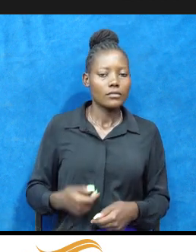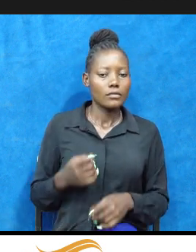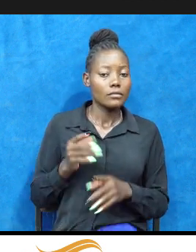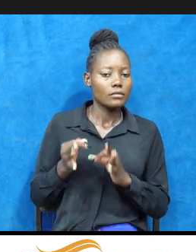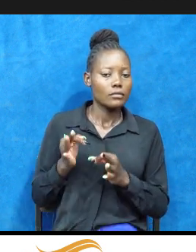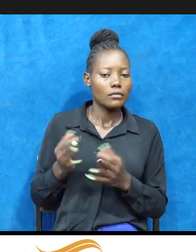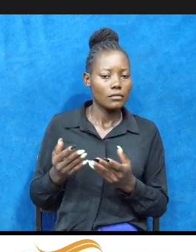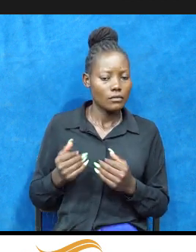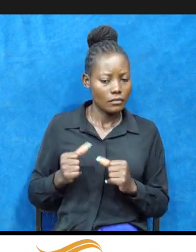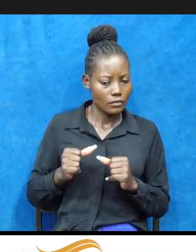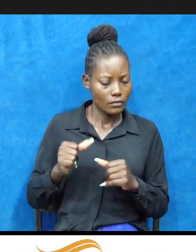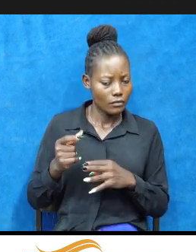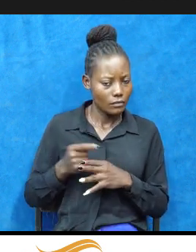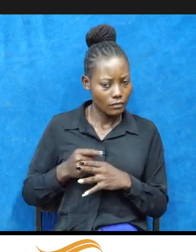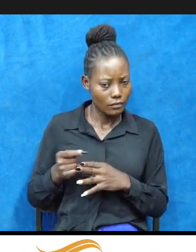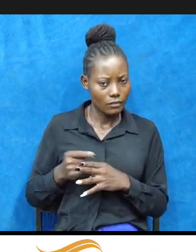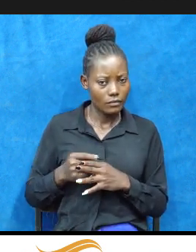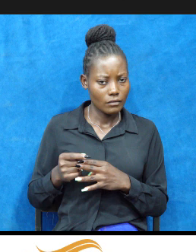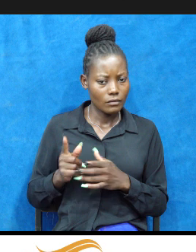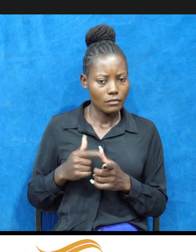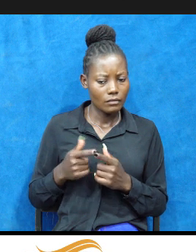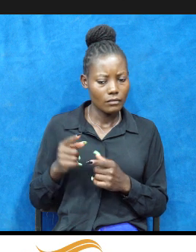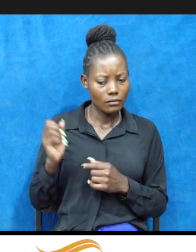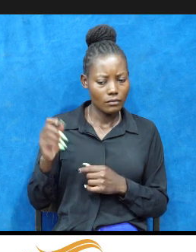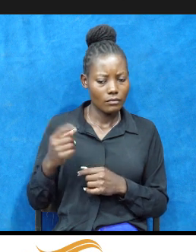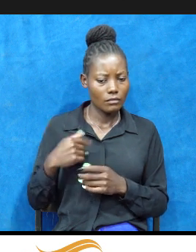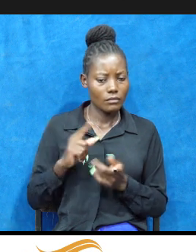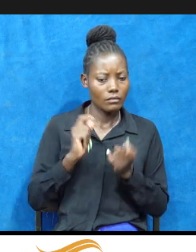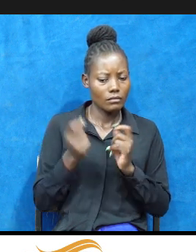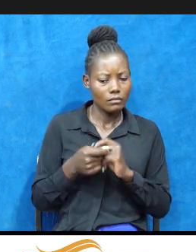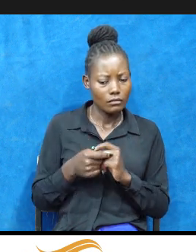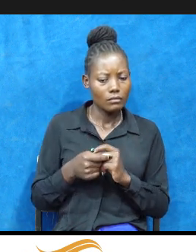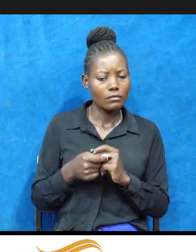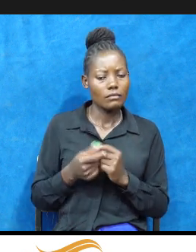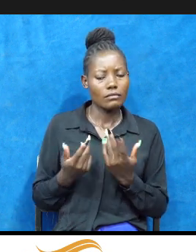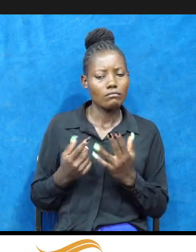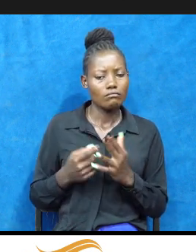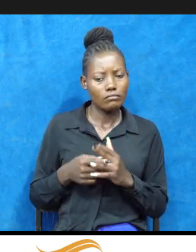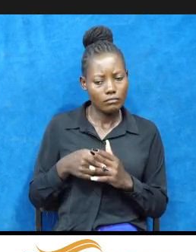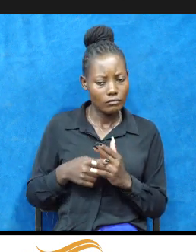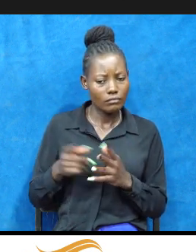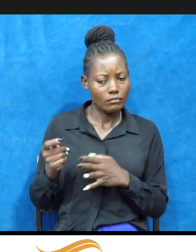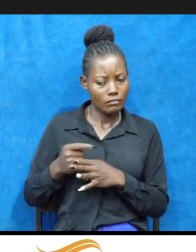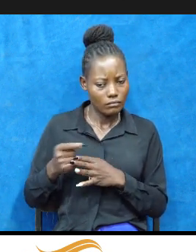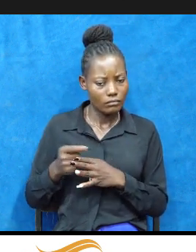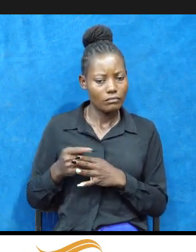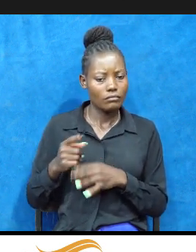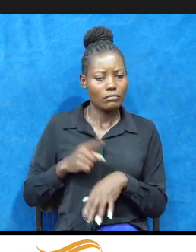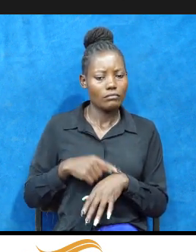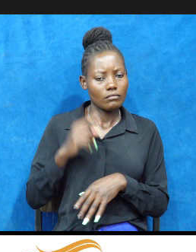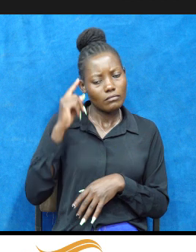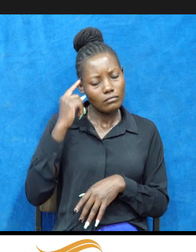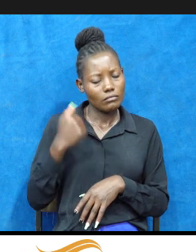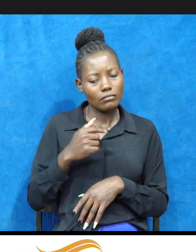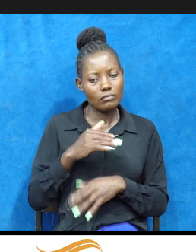But if it continues and the trend is downward, you need to make a change. You have to adjust the training at that point. I think